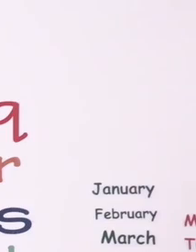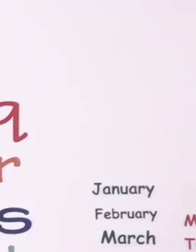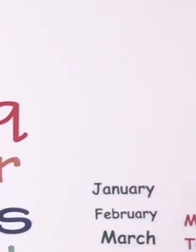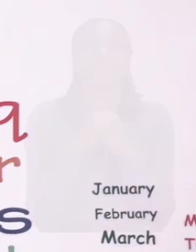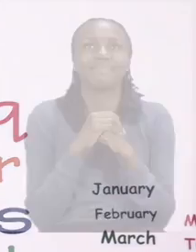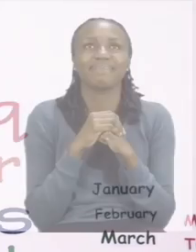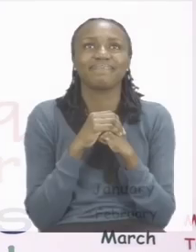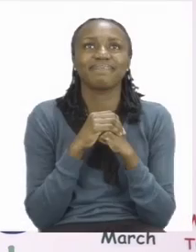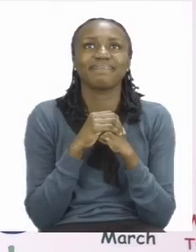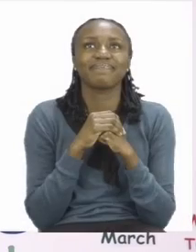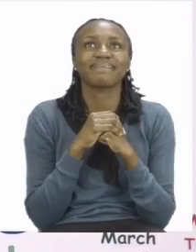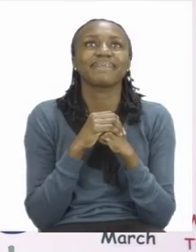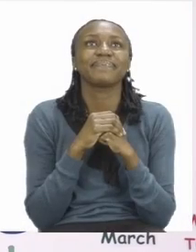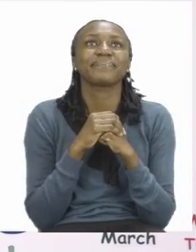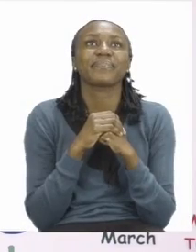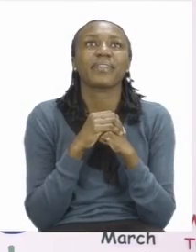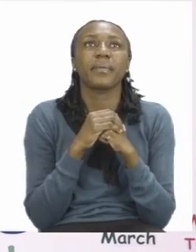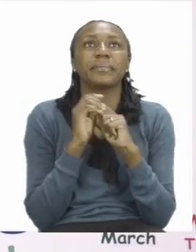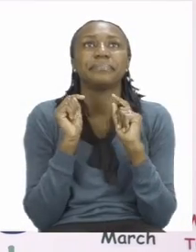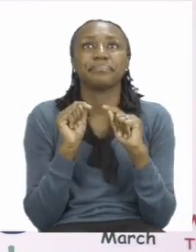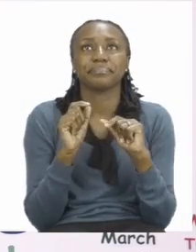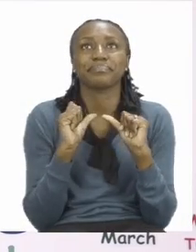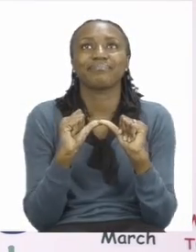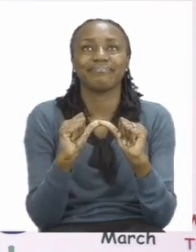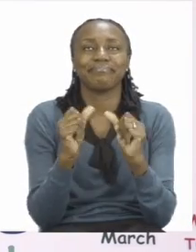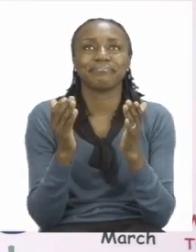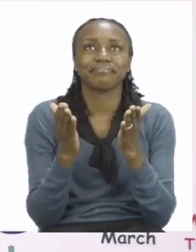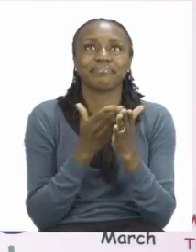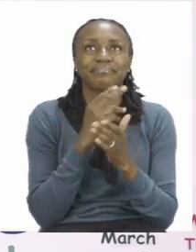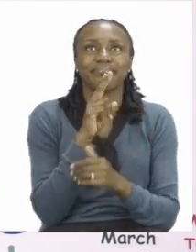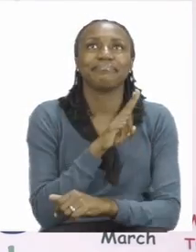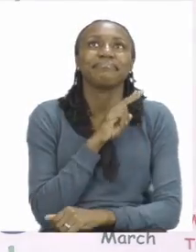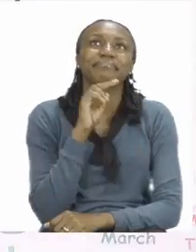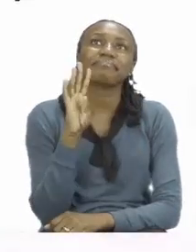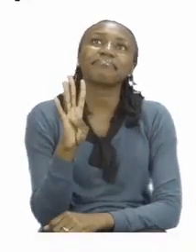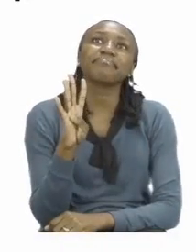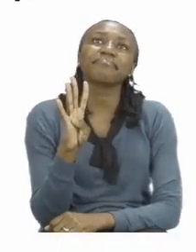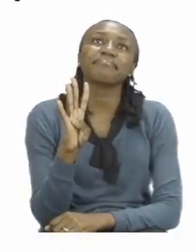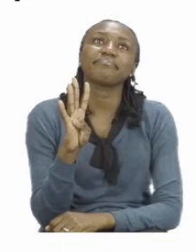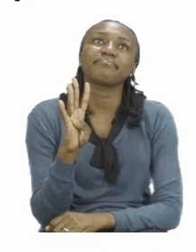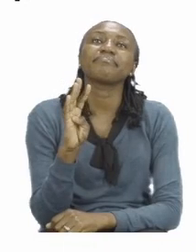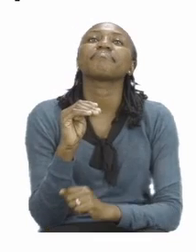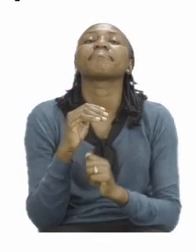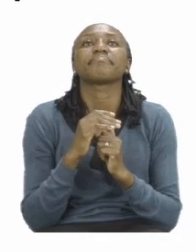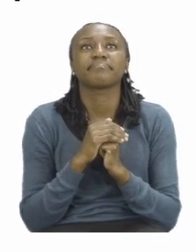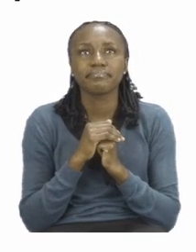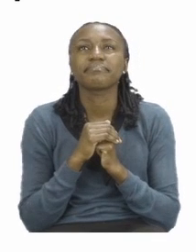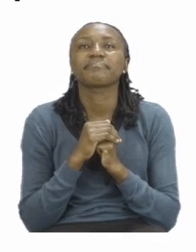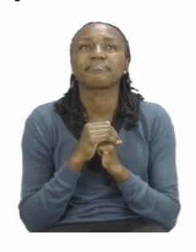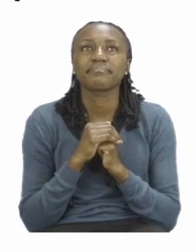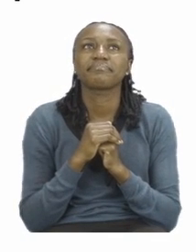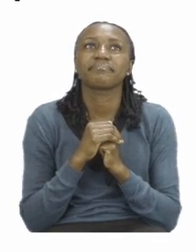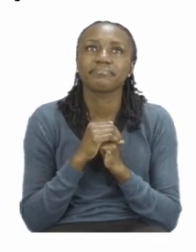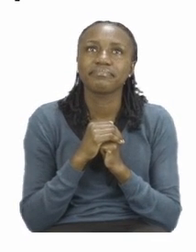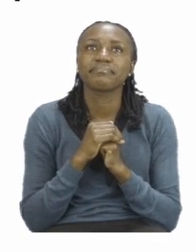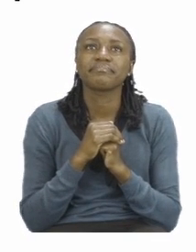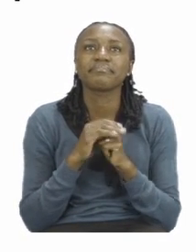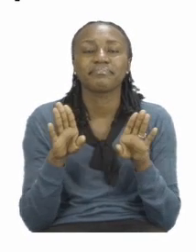Now, grade ones, let's move to the next page, page 24. On page 24, we are going to be